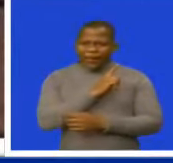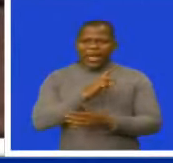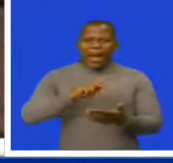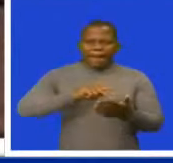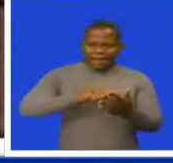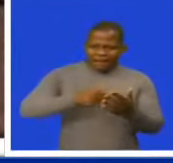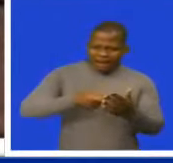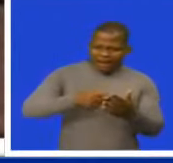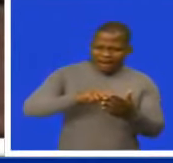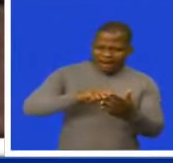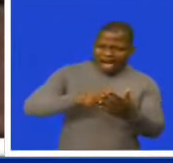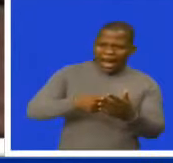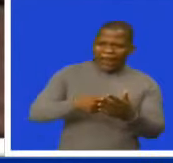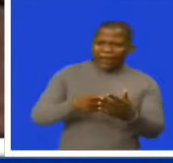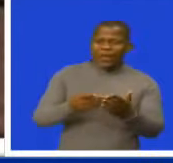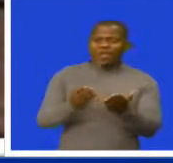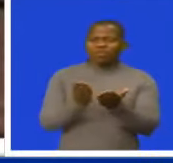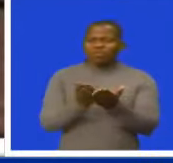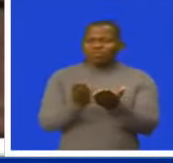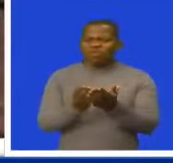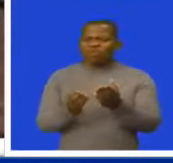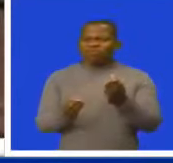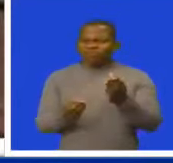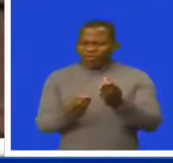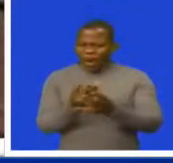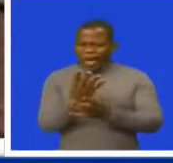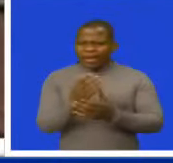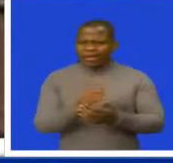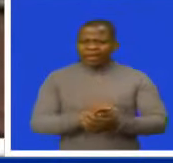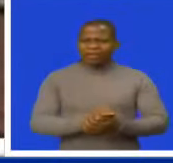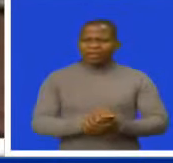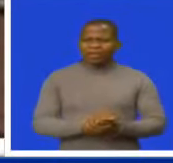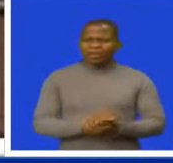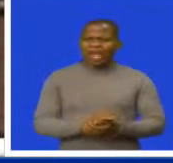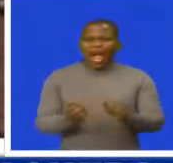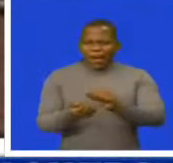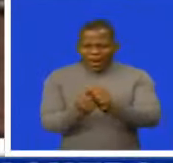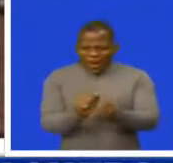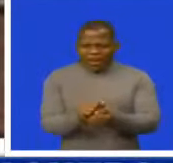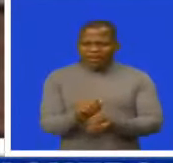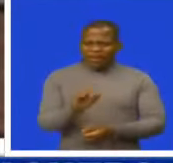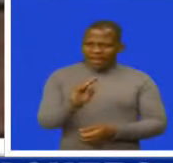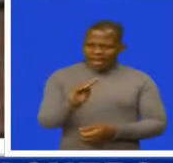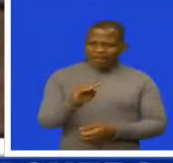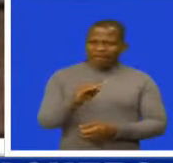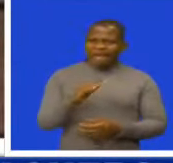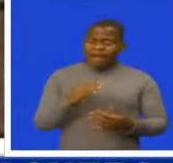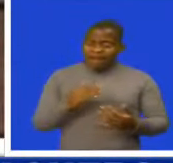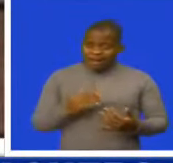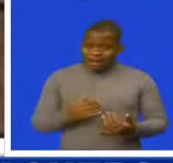kwetikolo ngoba already bese sinawo lama challenges. Njenganyalo nje siyabhajetha, senza ama-development